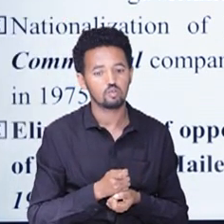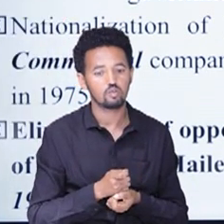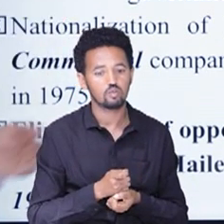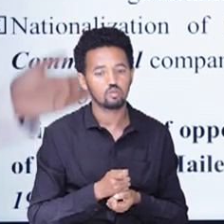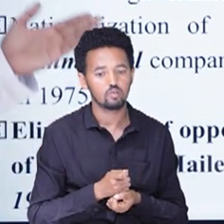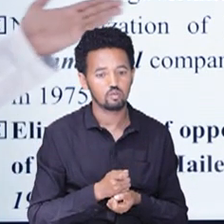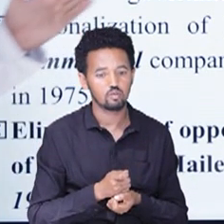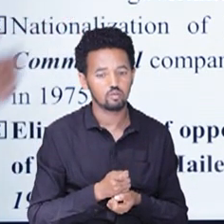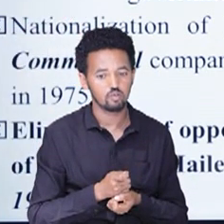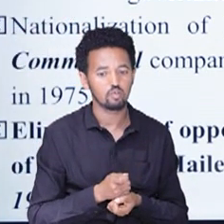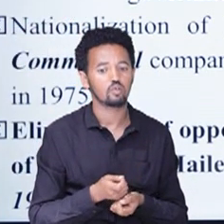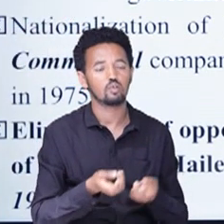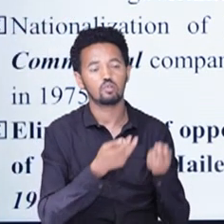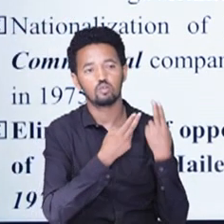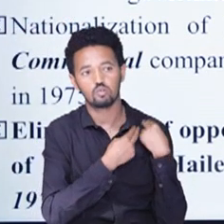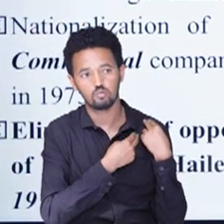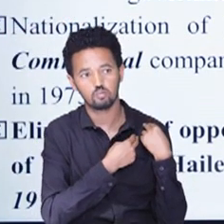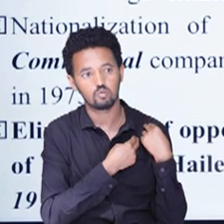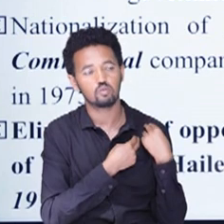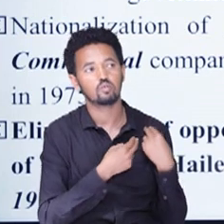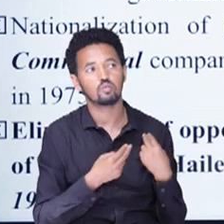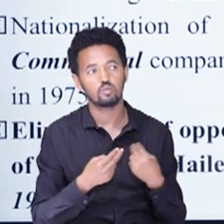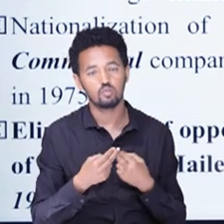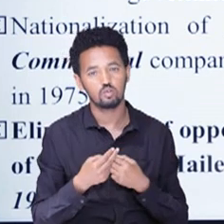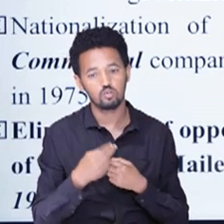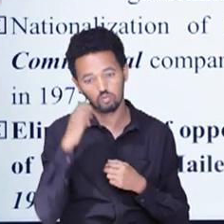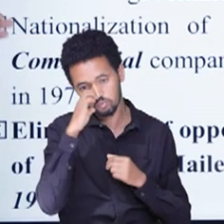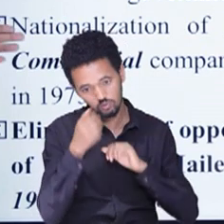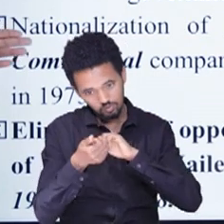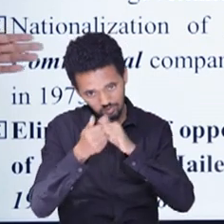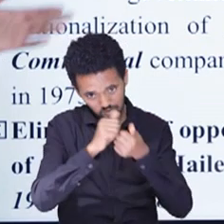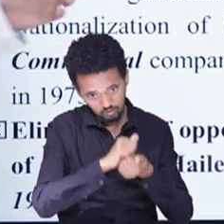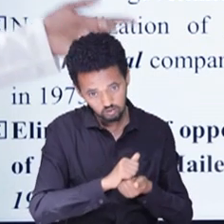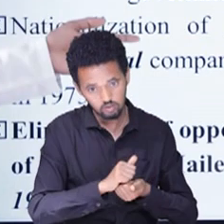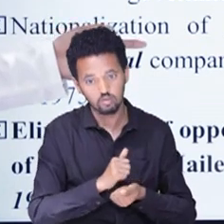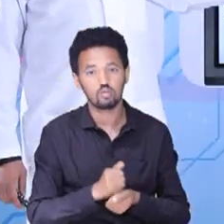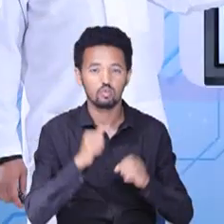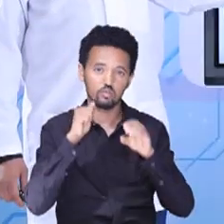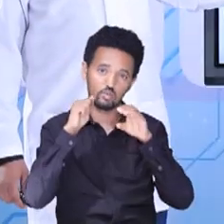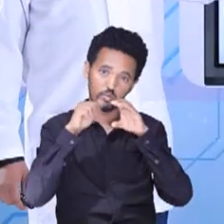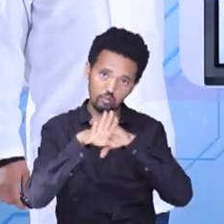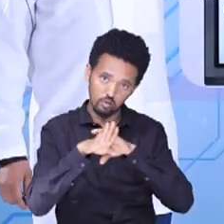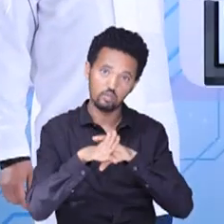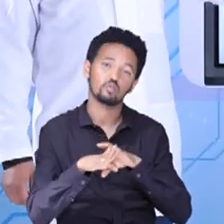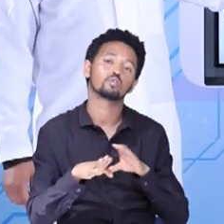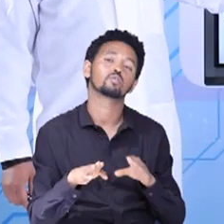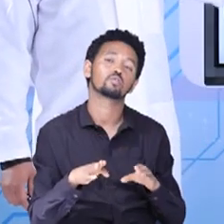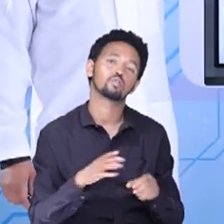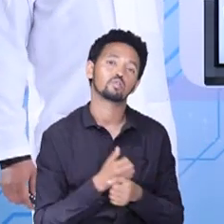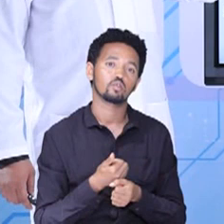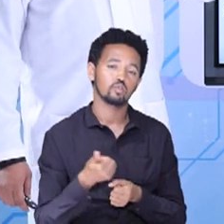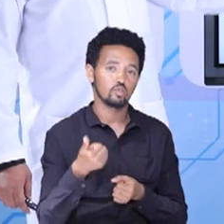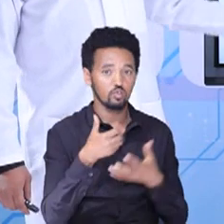of Provisional Government of Socialist Ethiopia. The other one, nationalization of bank, nationalization of